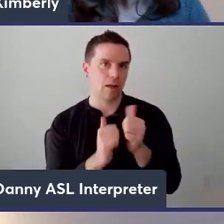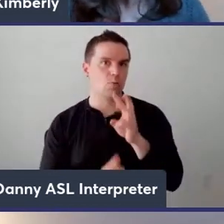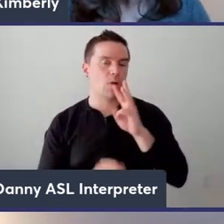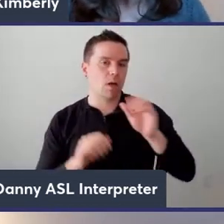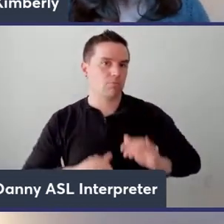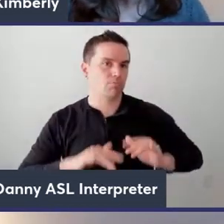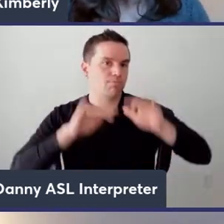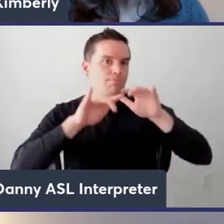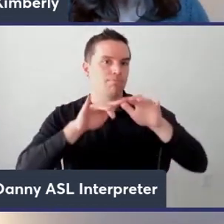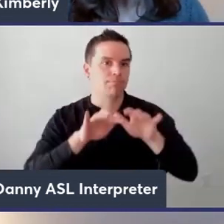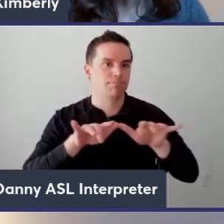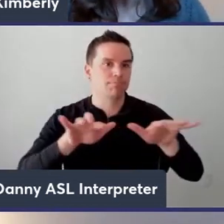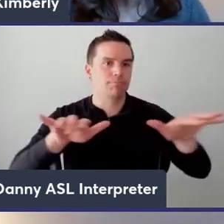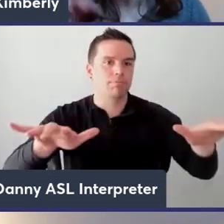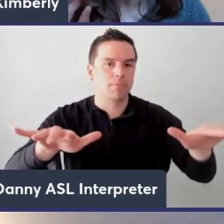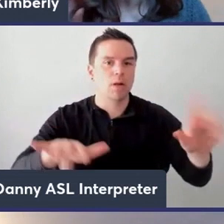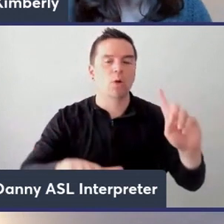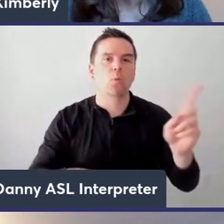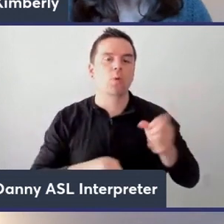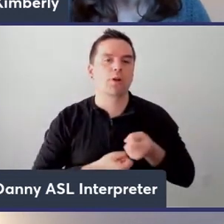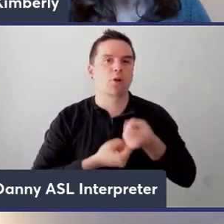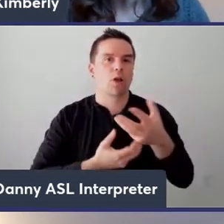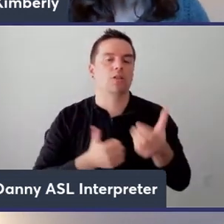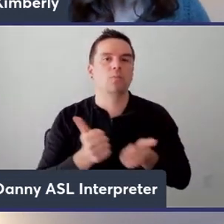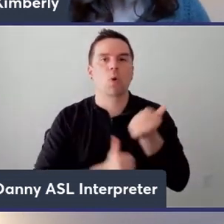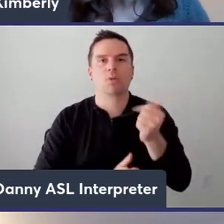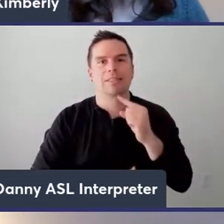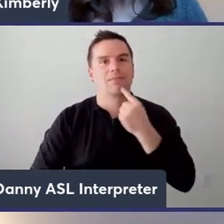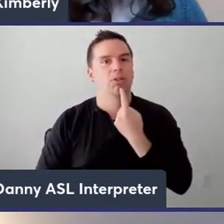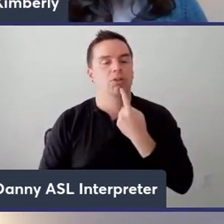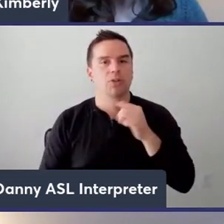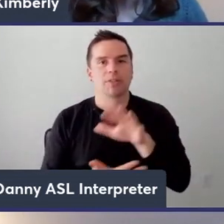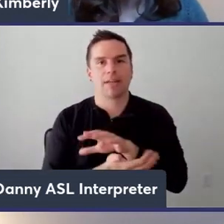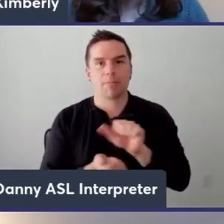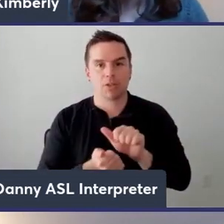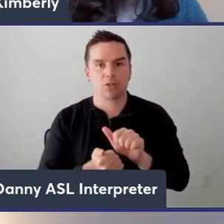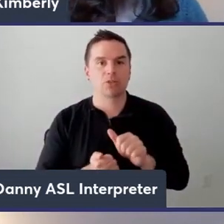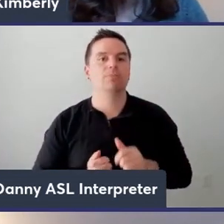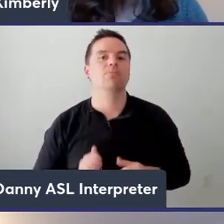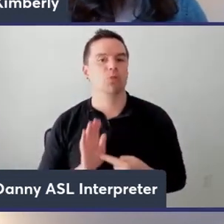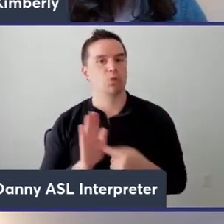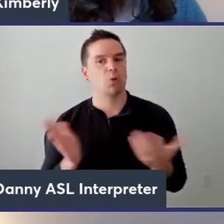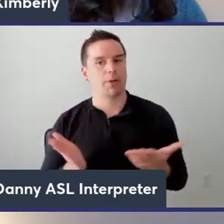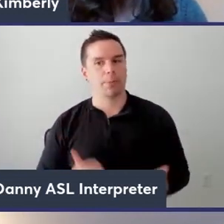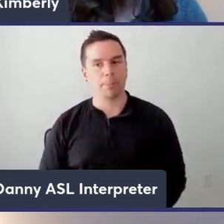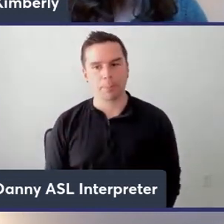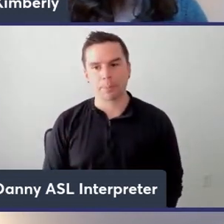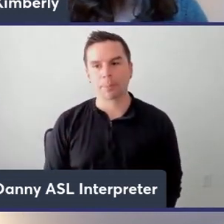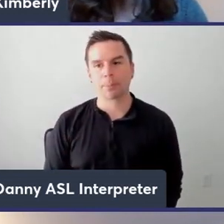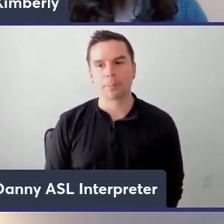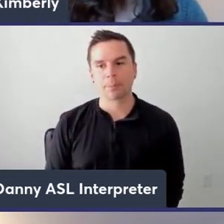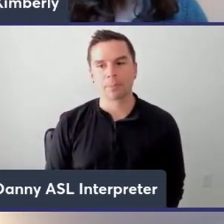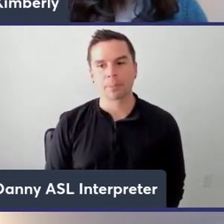region and where it caused the most severe damage. So it's showing that here.